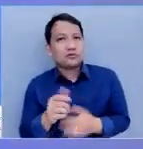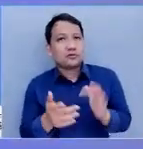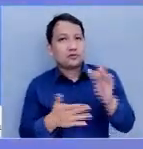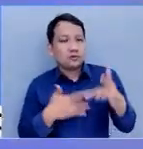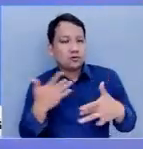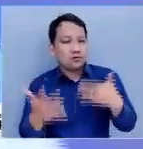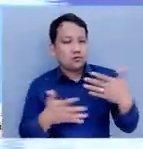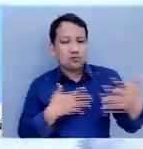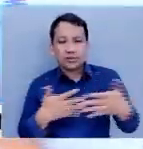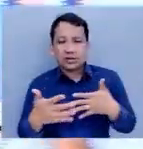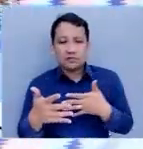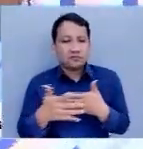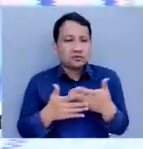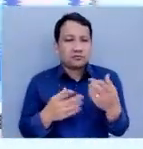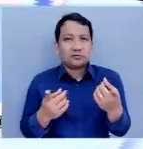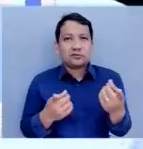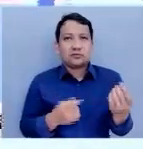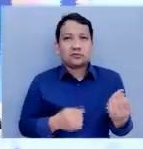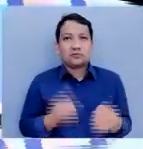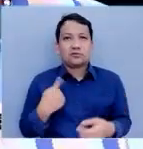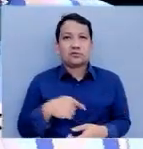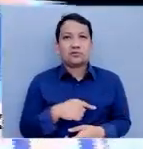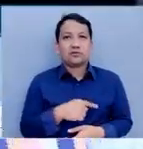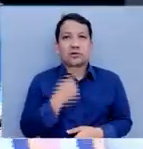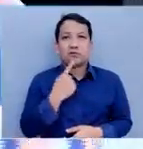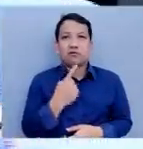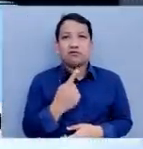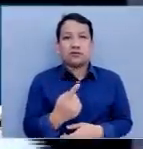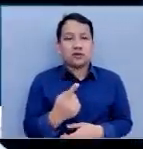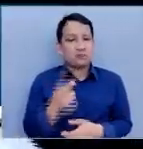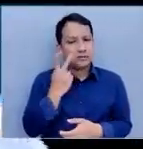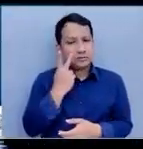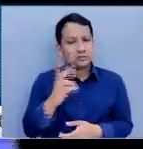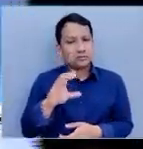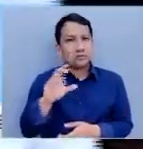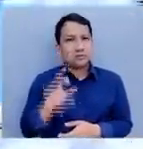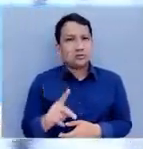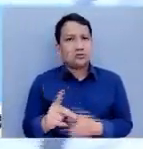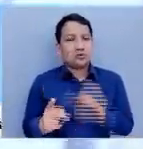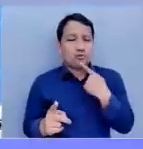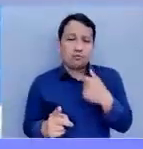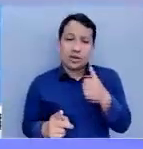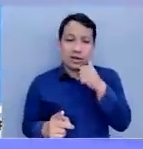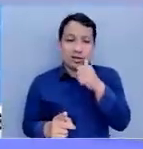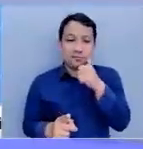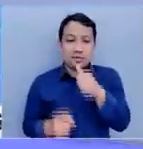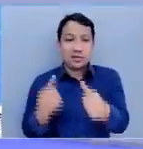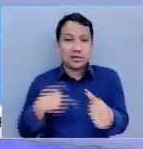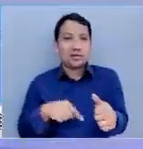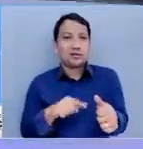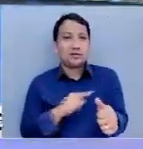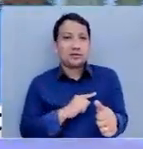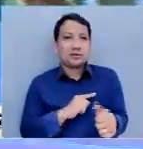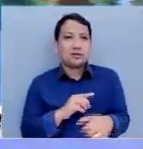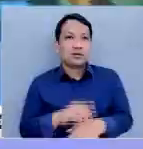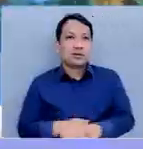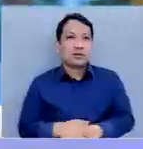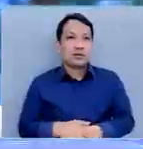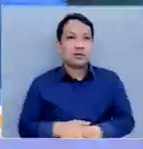he's on. I'm only no fool. Cause girl, you make me